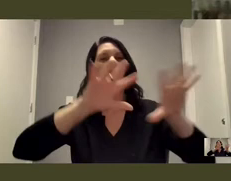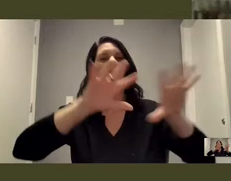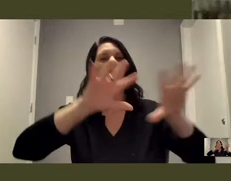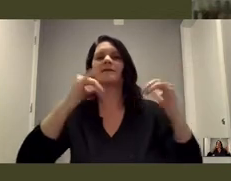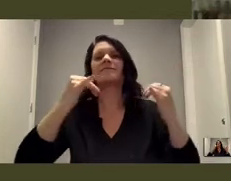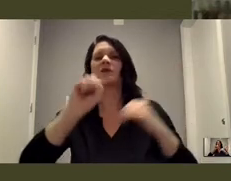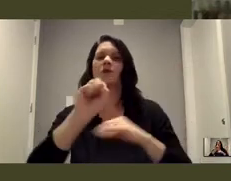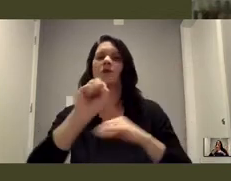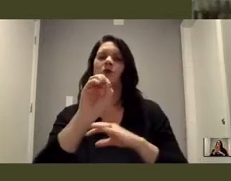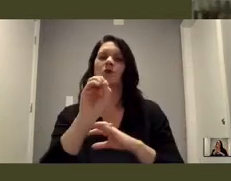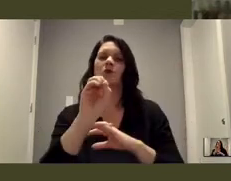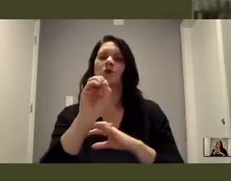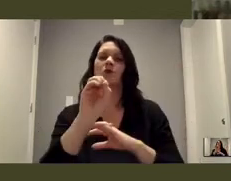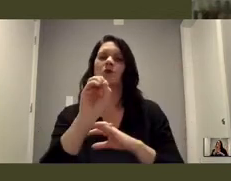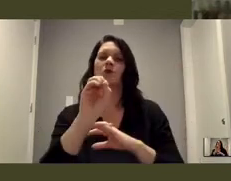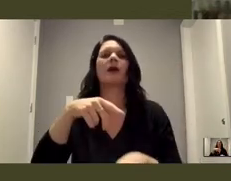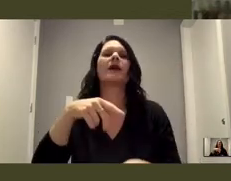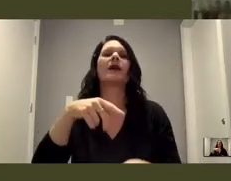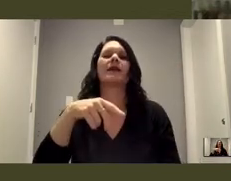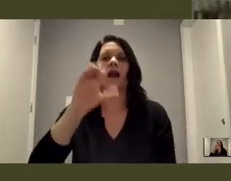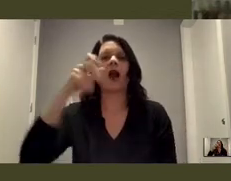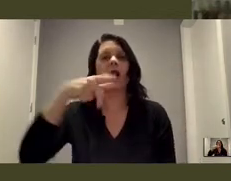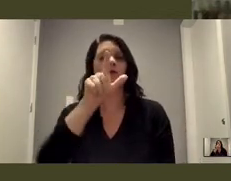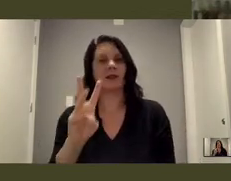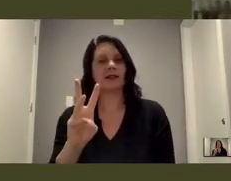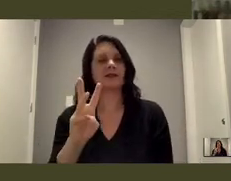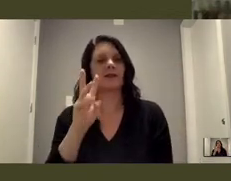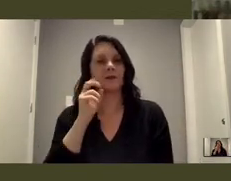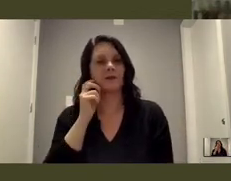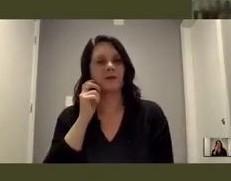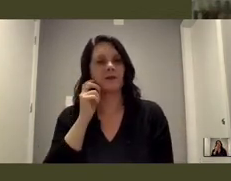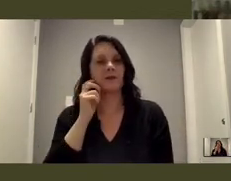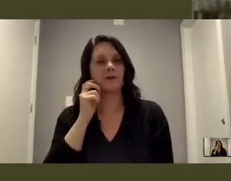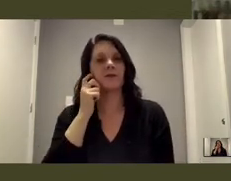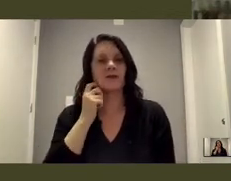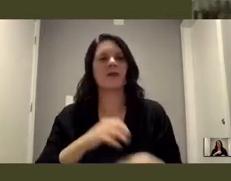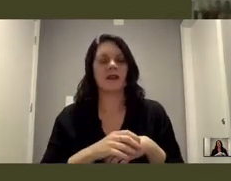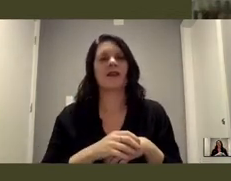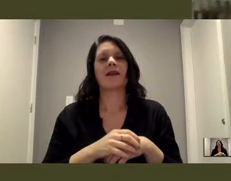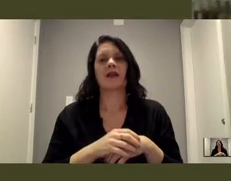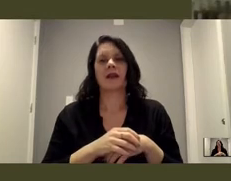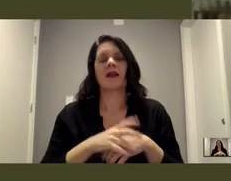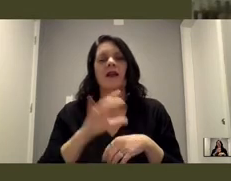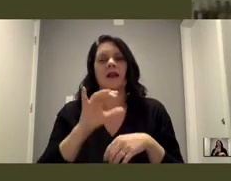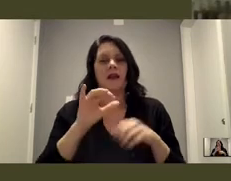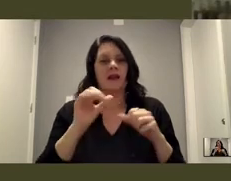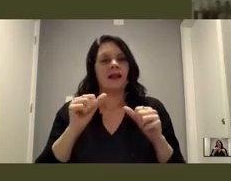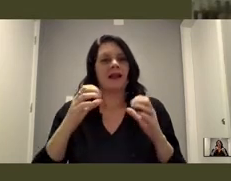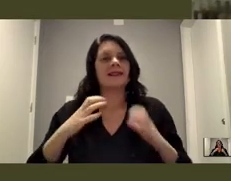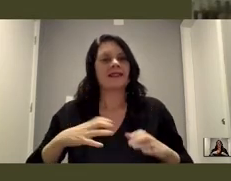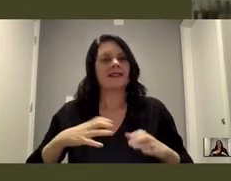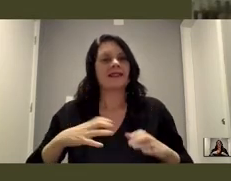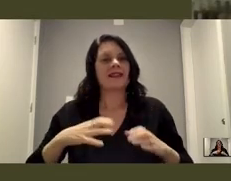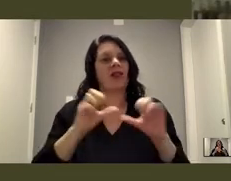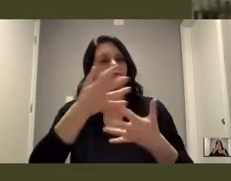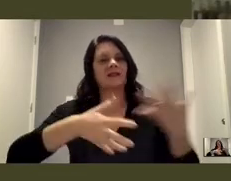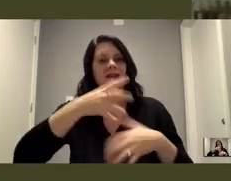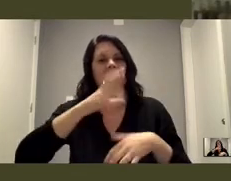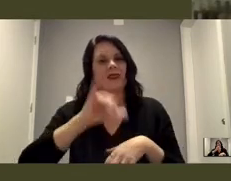it, there is a chance that, you know, we could put our world on the trajectory